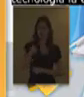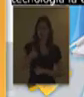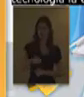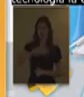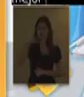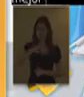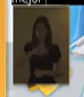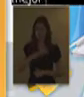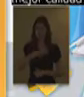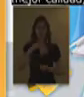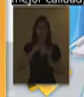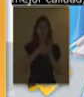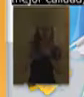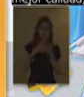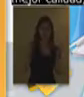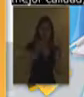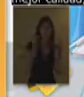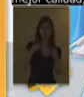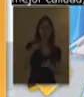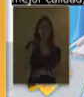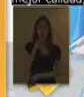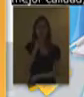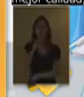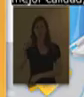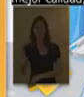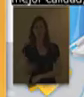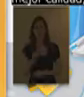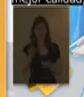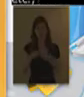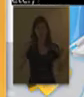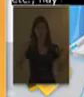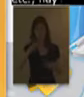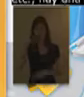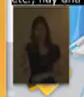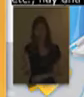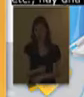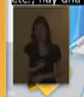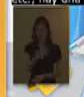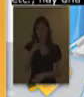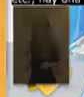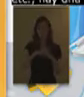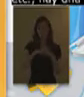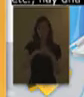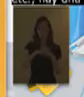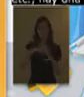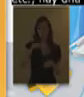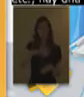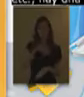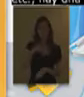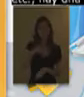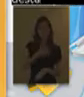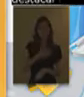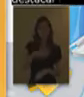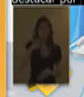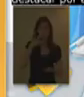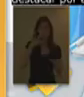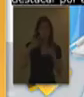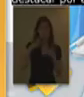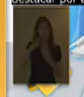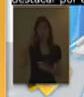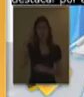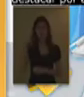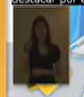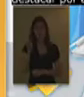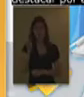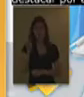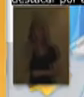better quality, subtitles, languages, etc., there is a characteristic that I wanted to highlight above the